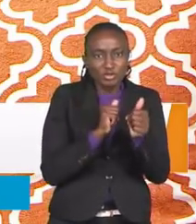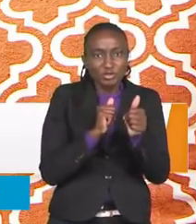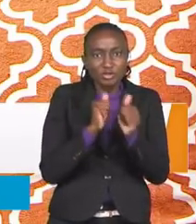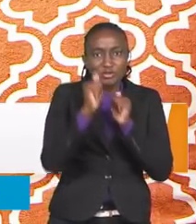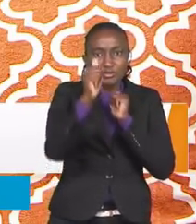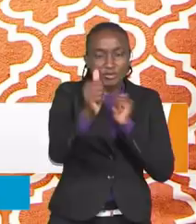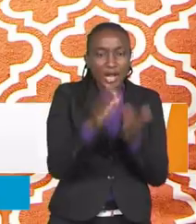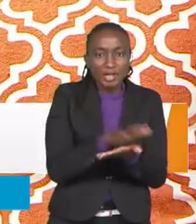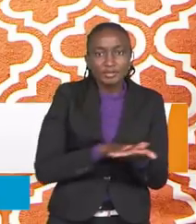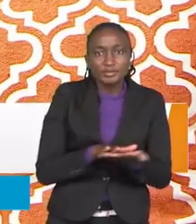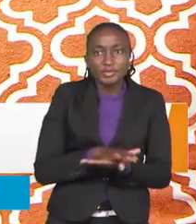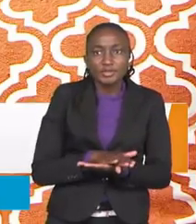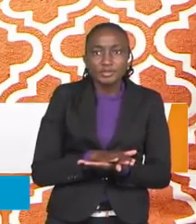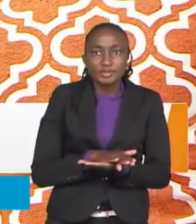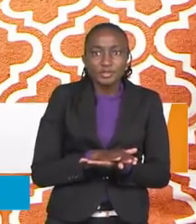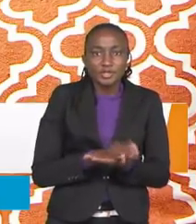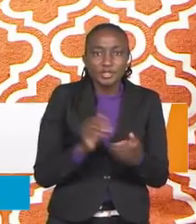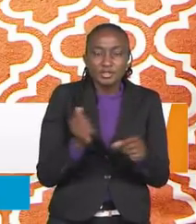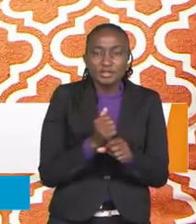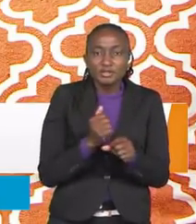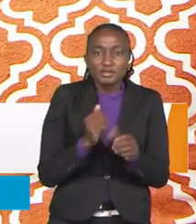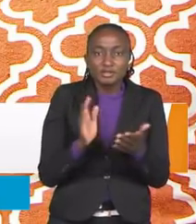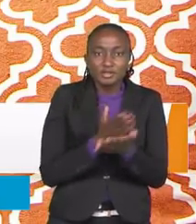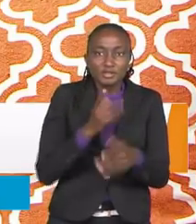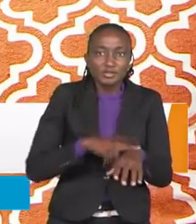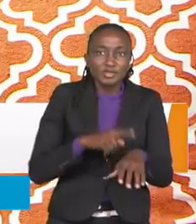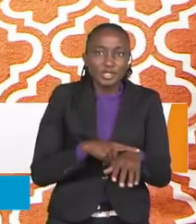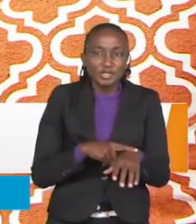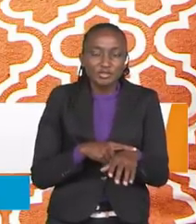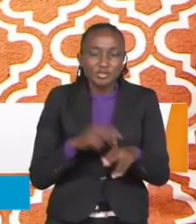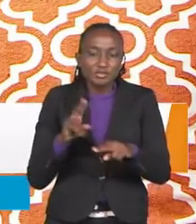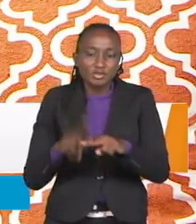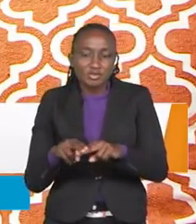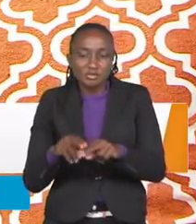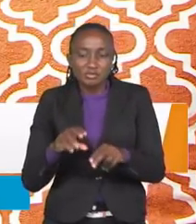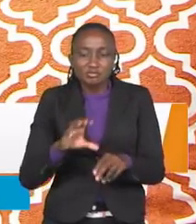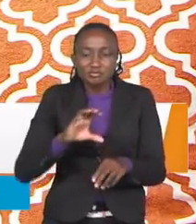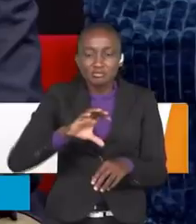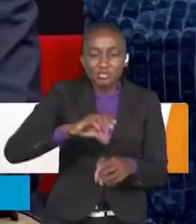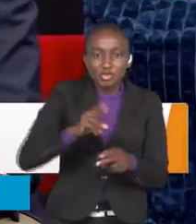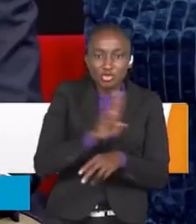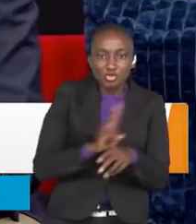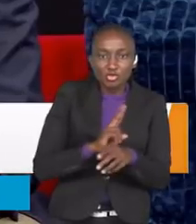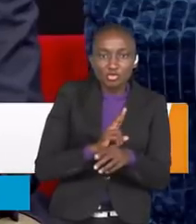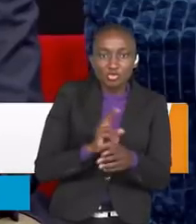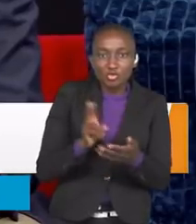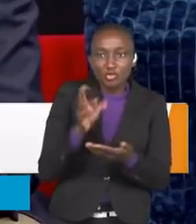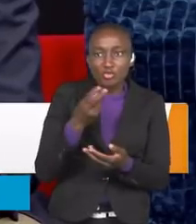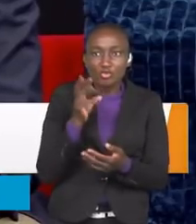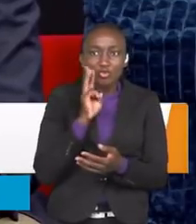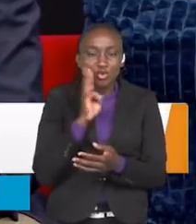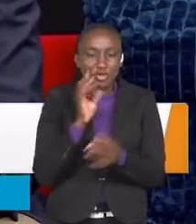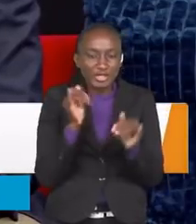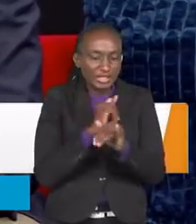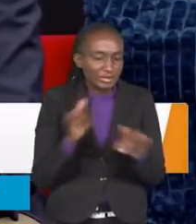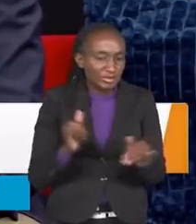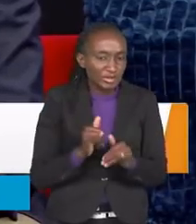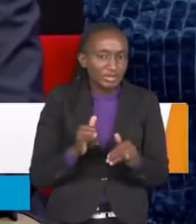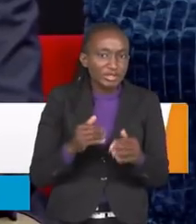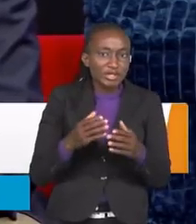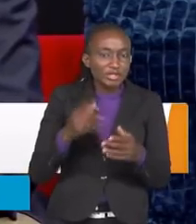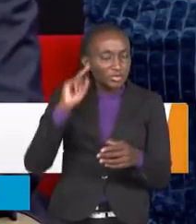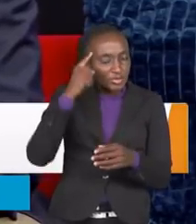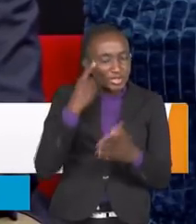Mm-hmm. And sometimes we may not appreciate it when we sit in the city and you just open your tap and the water runs. Clean. And you take it for granted.